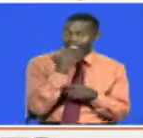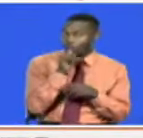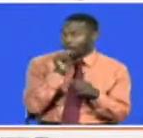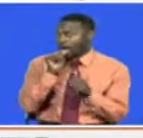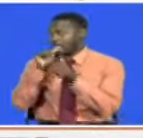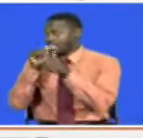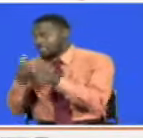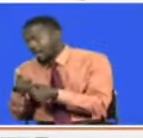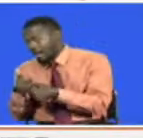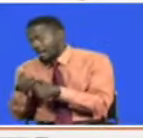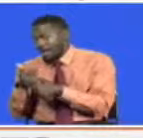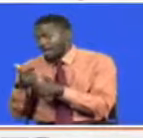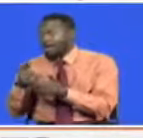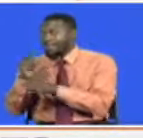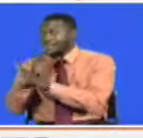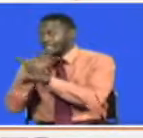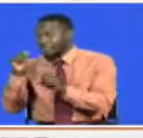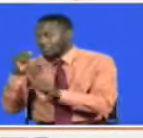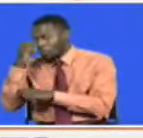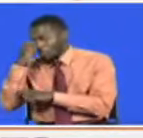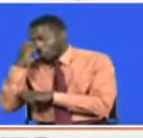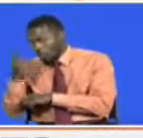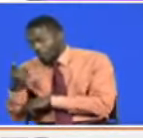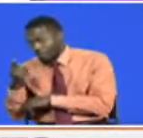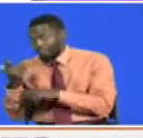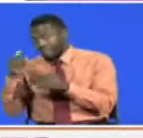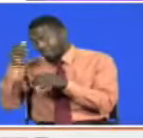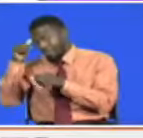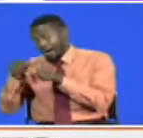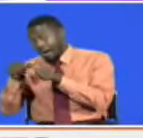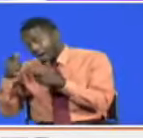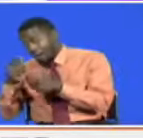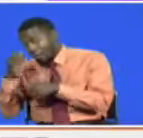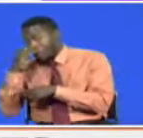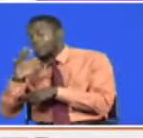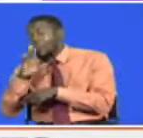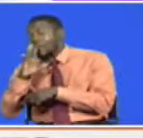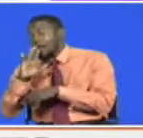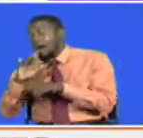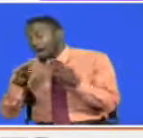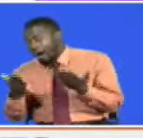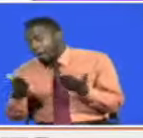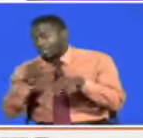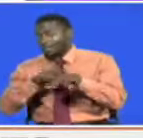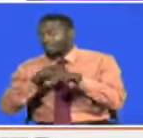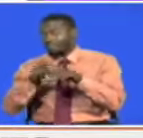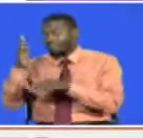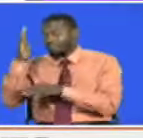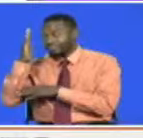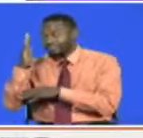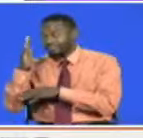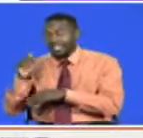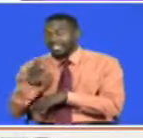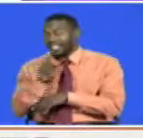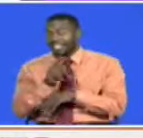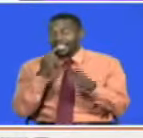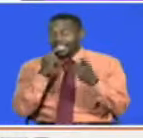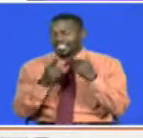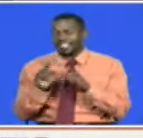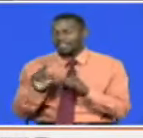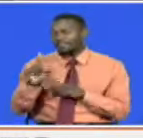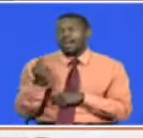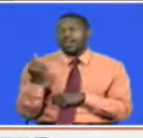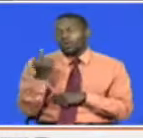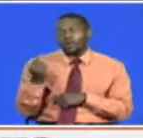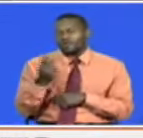Ruto, who on Friday during the swearing-in of Deputy President Kithure Kindiki said he was lonely for 2 years,